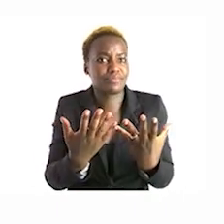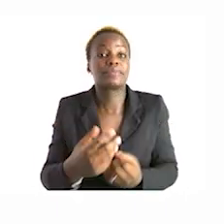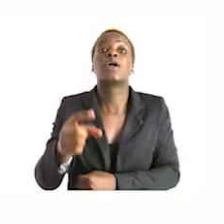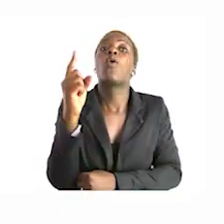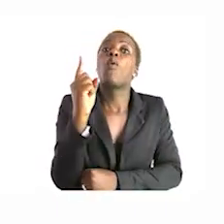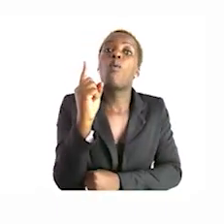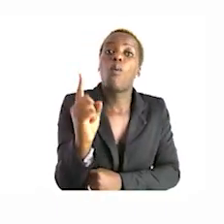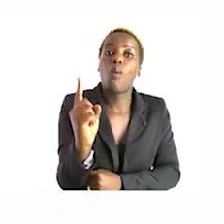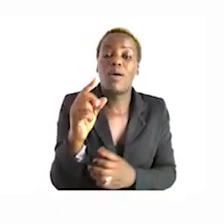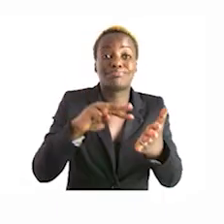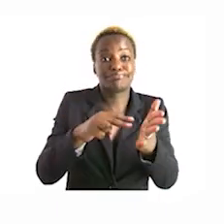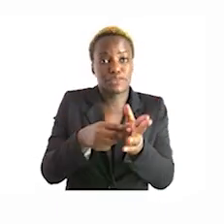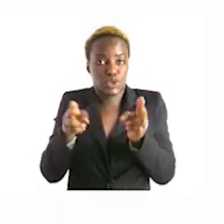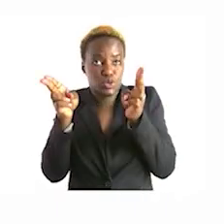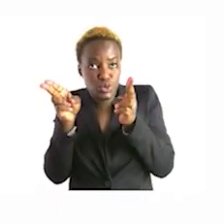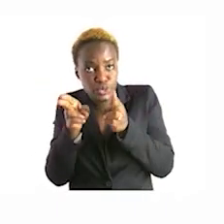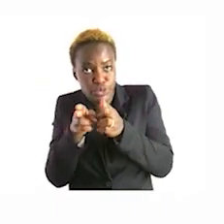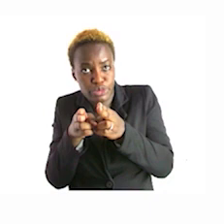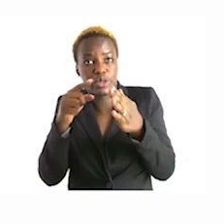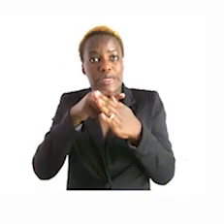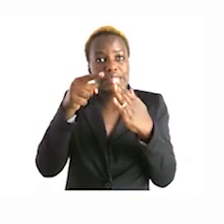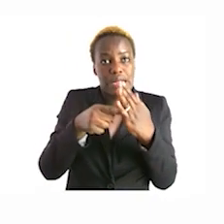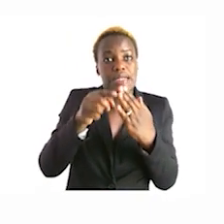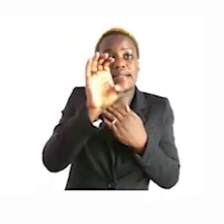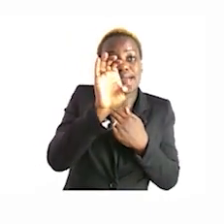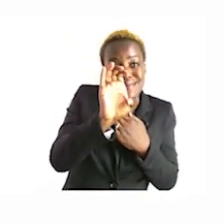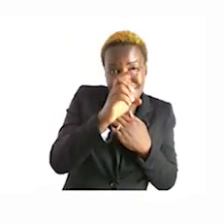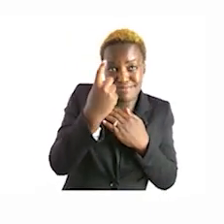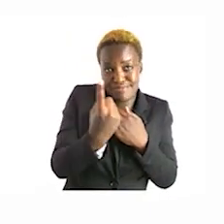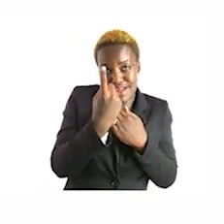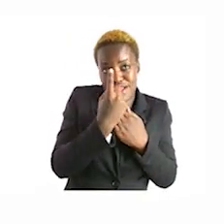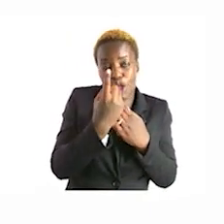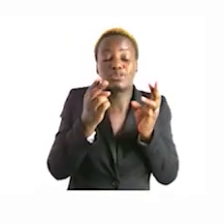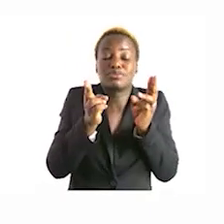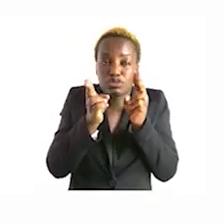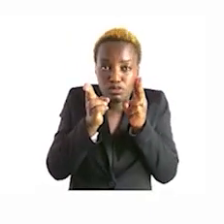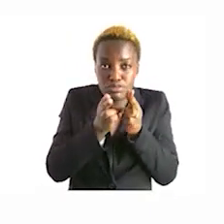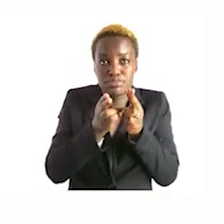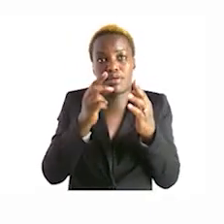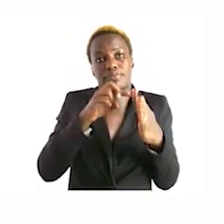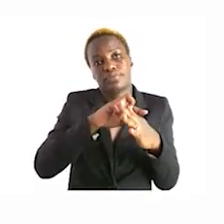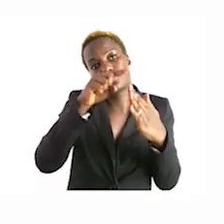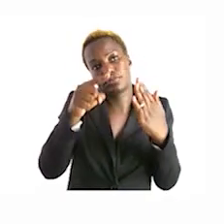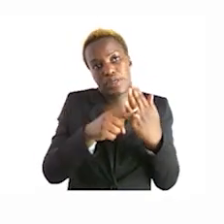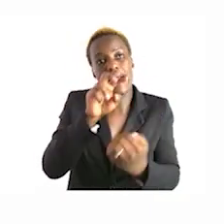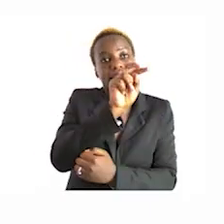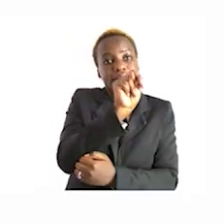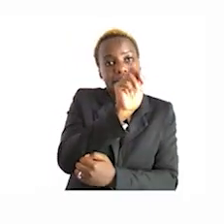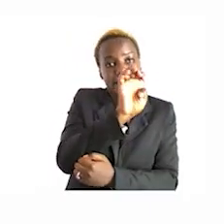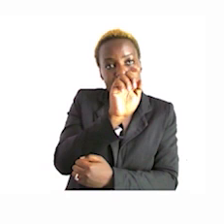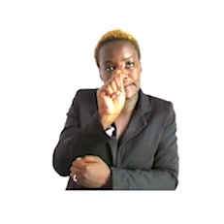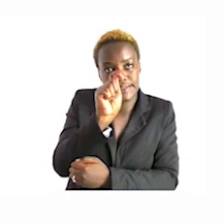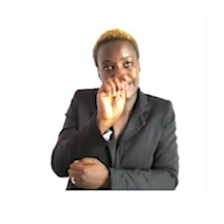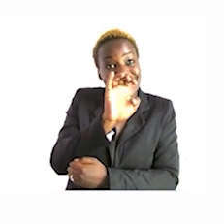E there makes the E sound to make it a short sound word. So it's only net. So